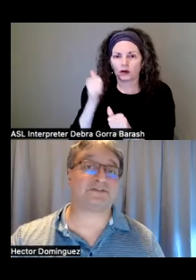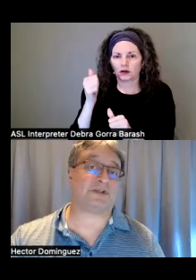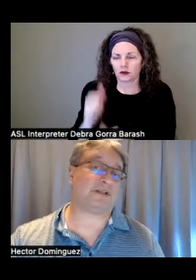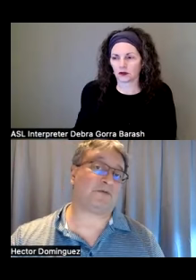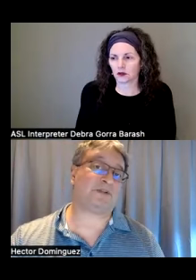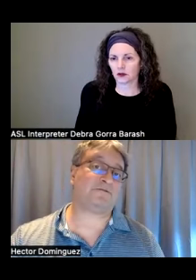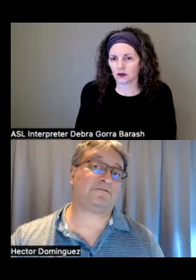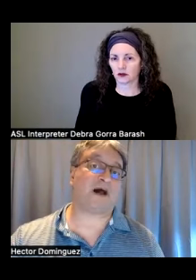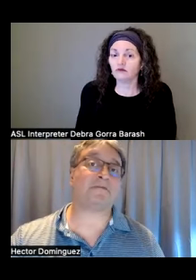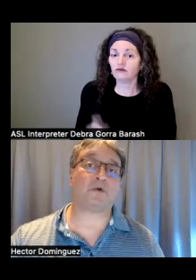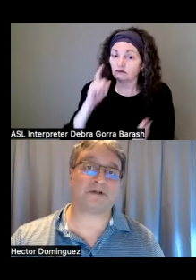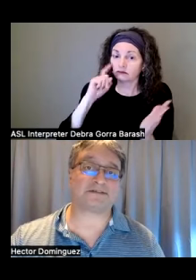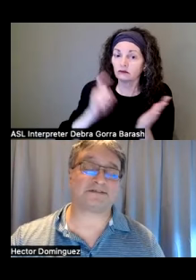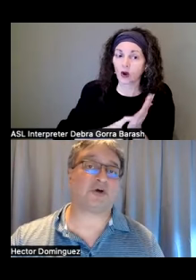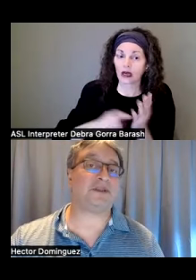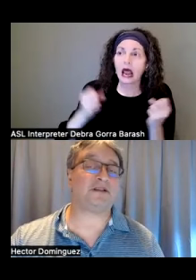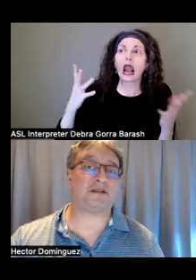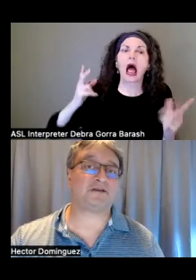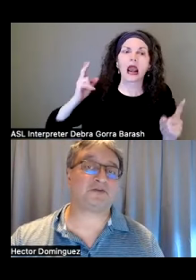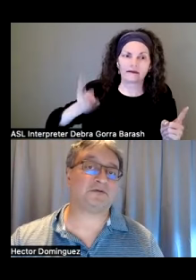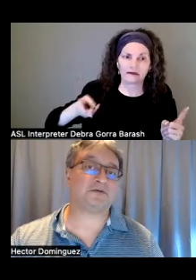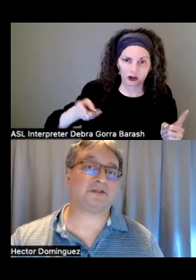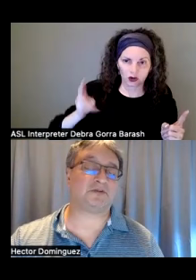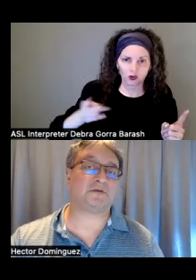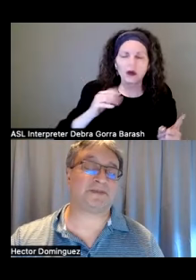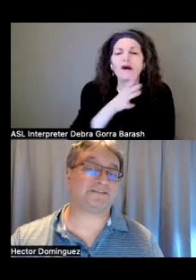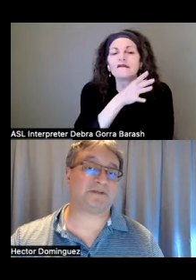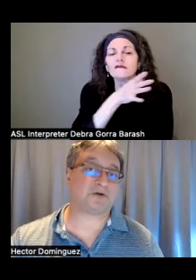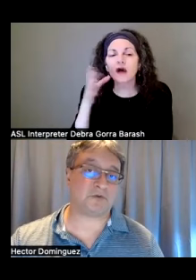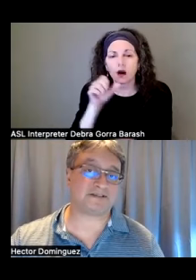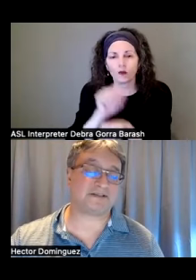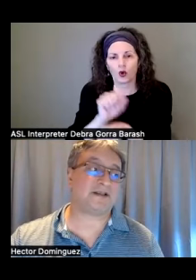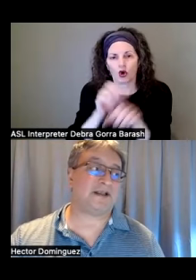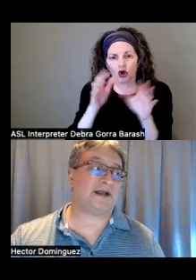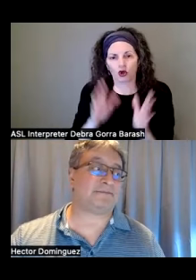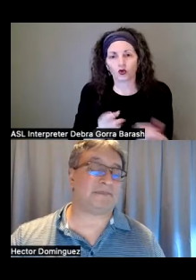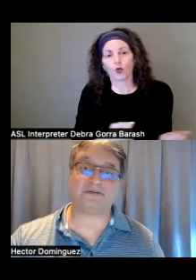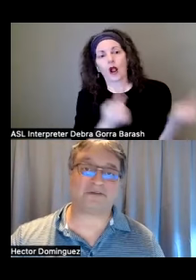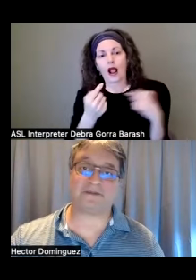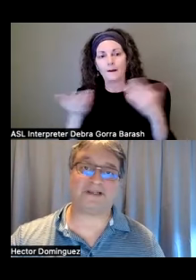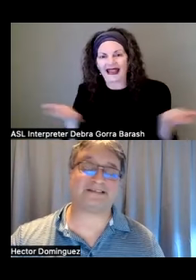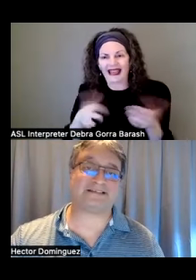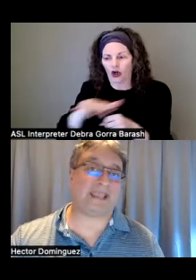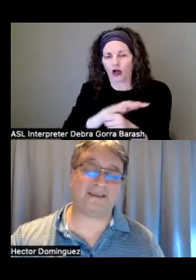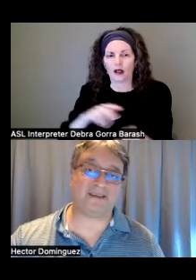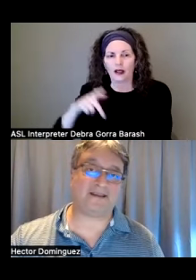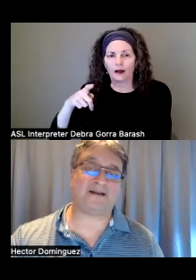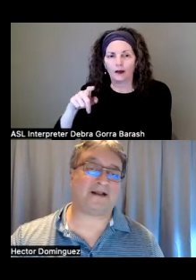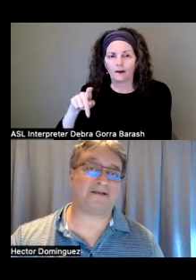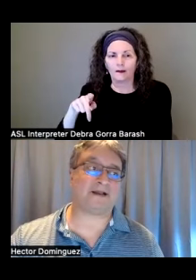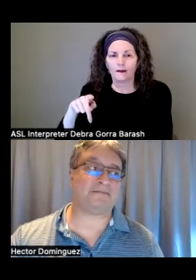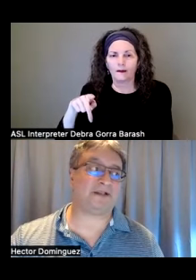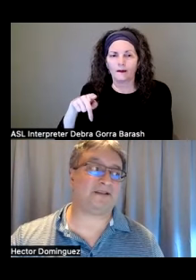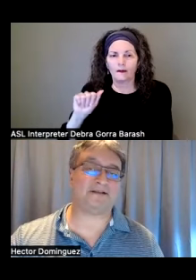of history with farm workers coming here to the Pacific Northwest. And many of those families are staying